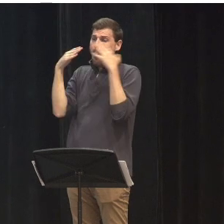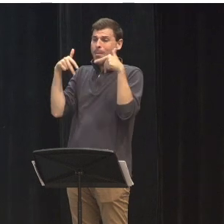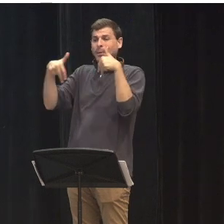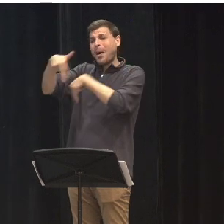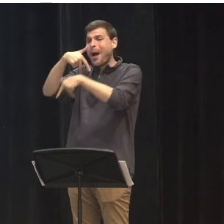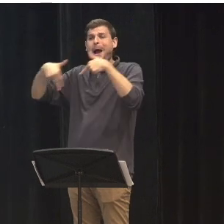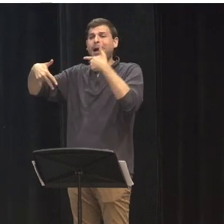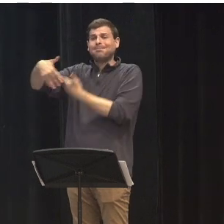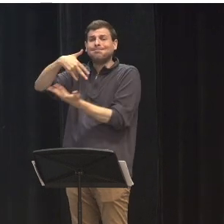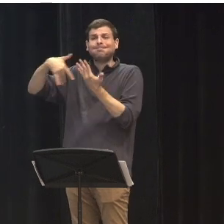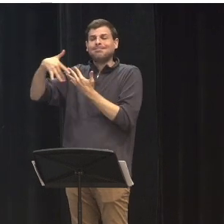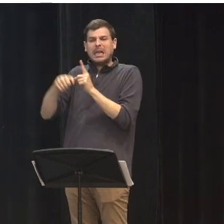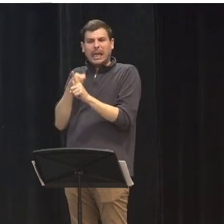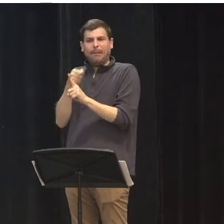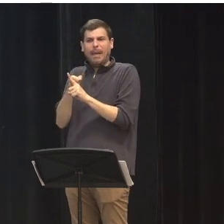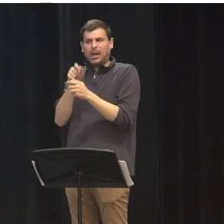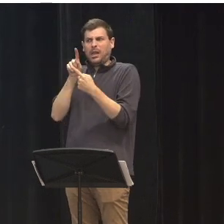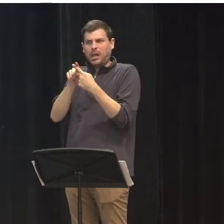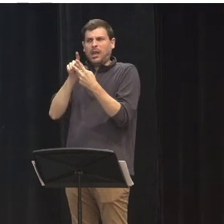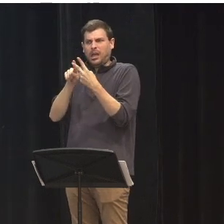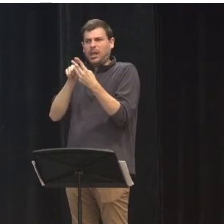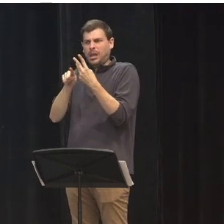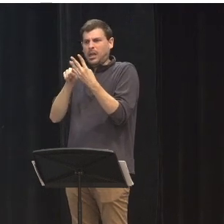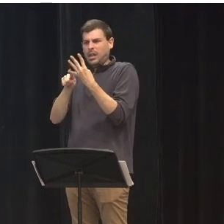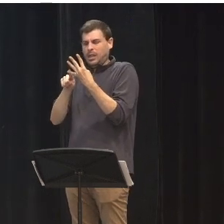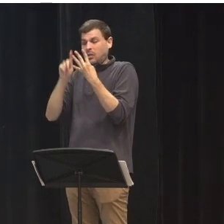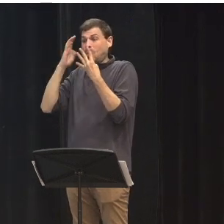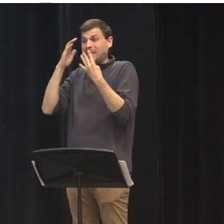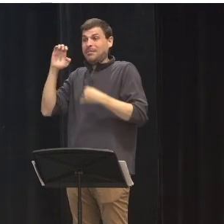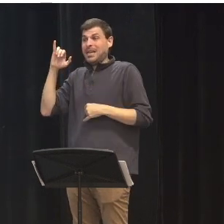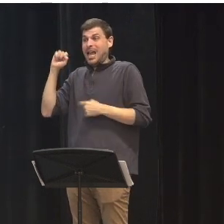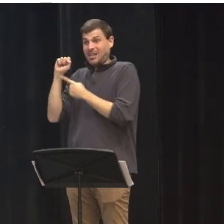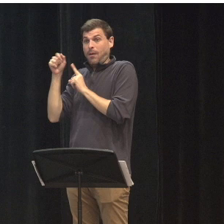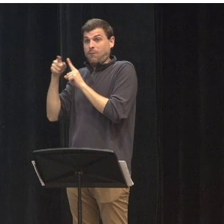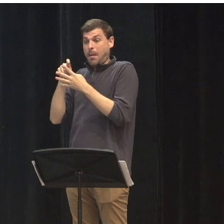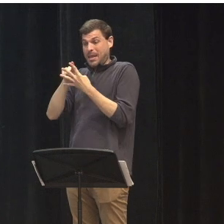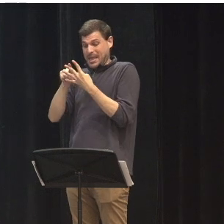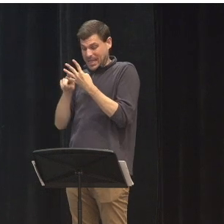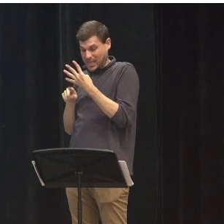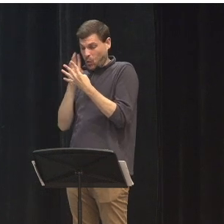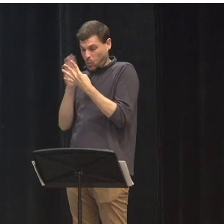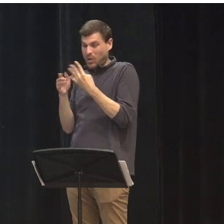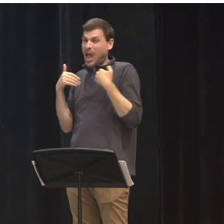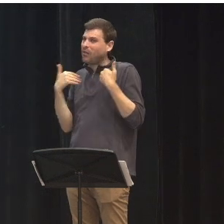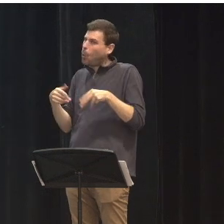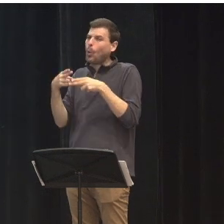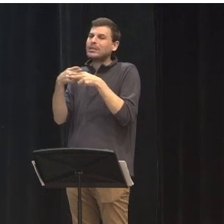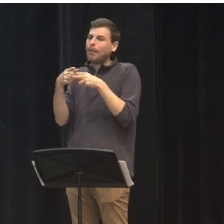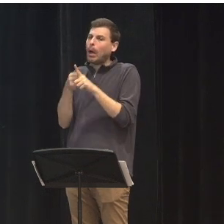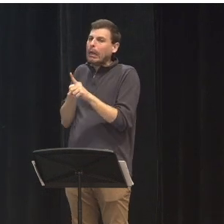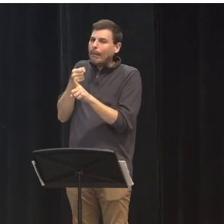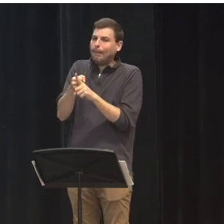impacts. And it's a conclusion of the EIS that there would be, because of these cumulative effects, a temporary significant impact on